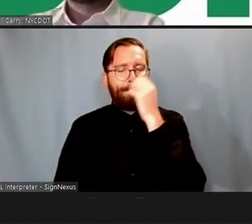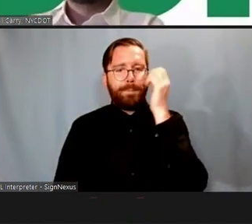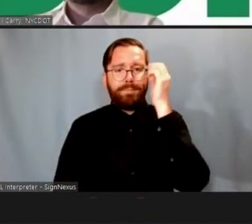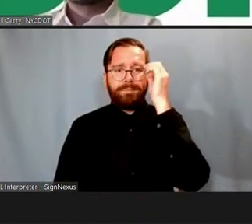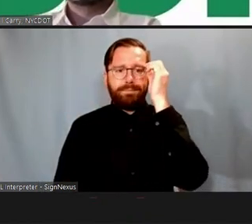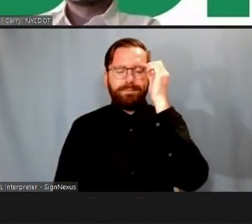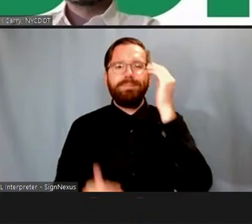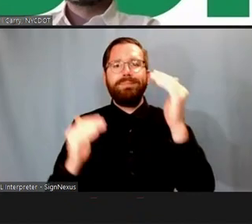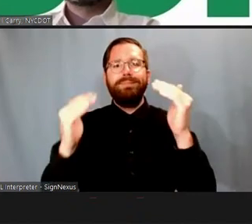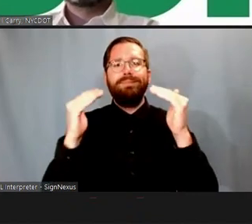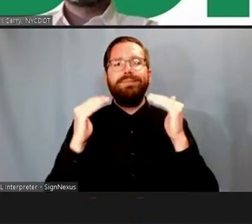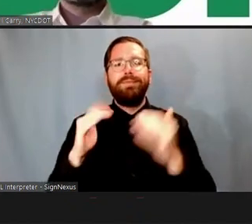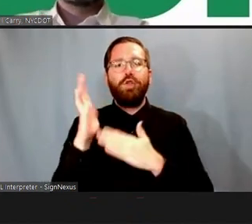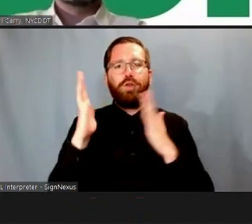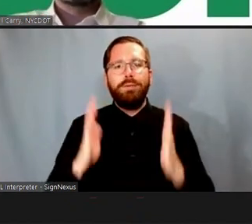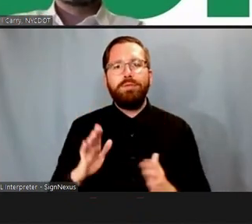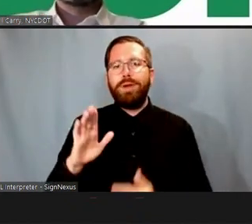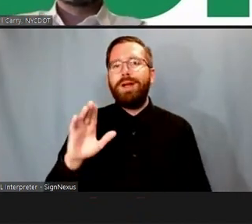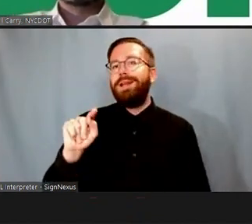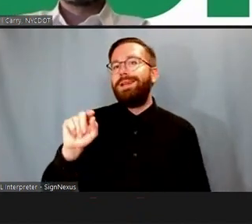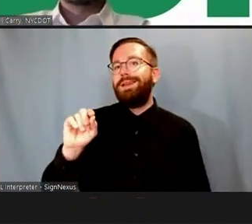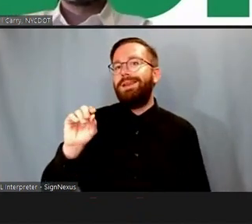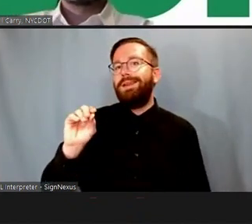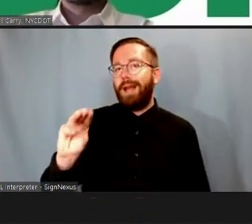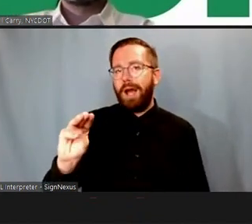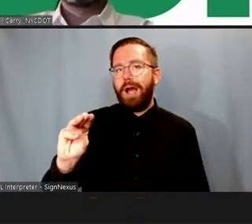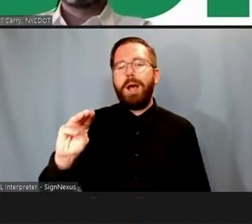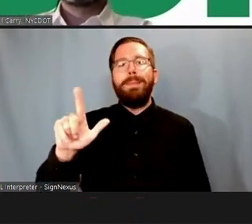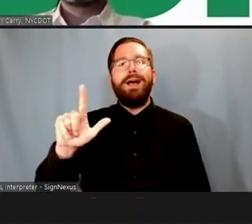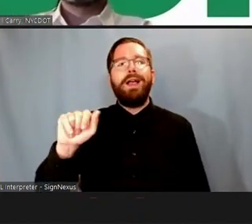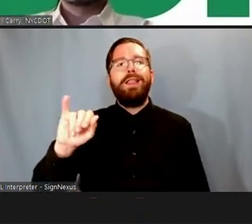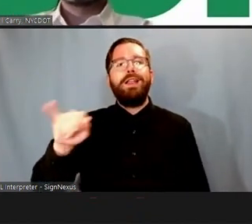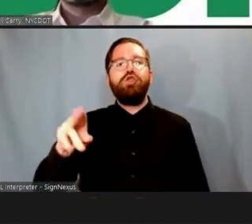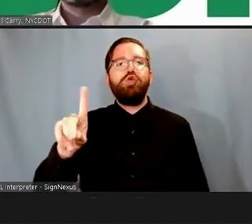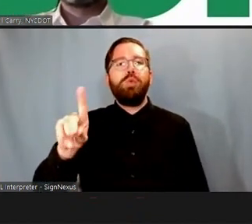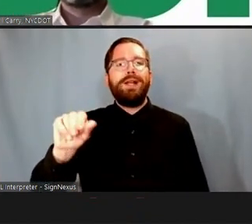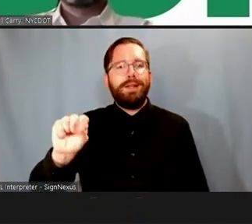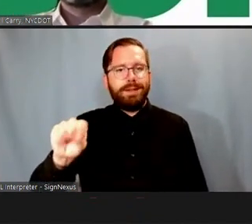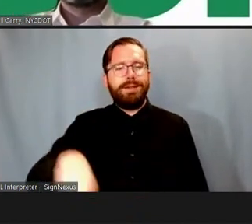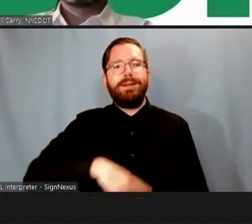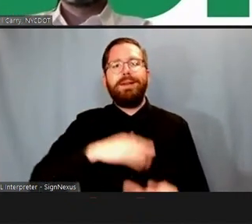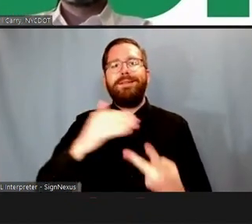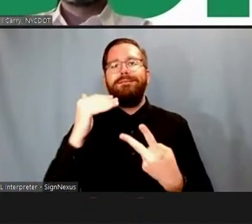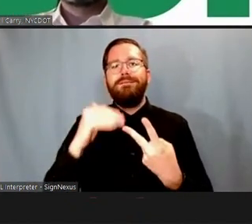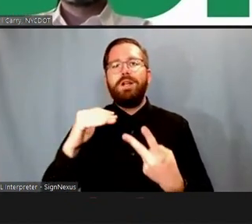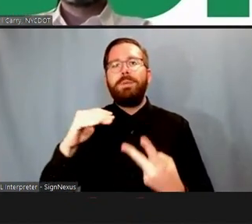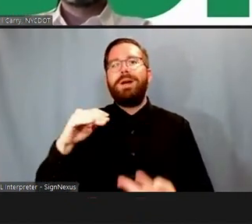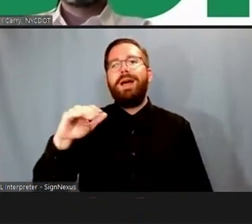our next speaker is tom lejudis followed by alex shahafshov